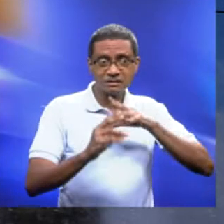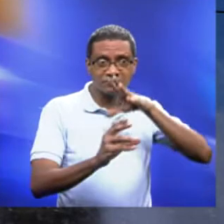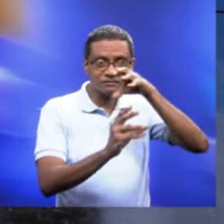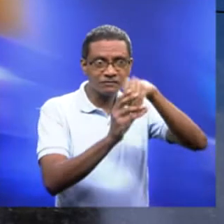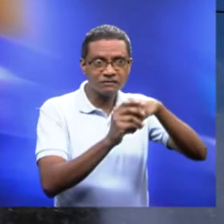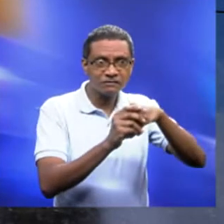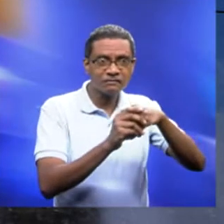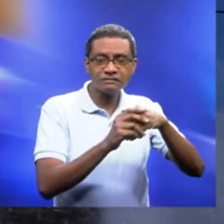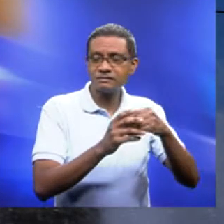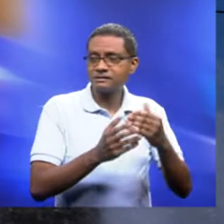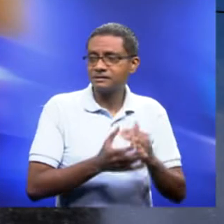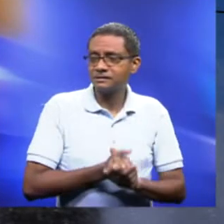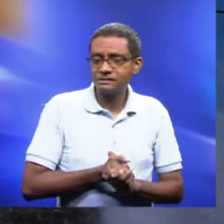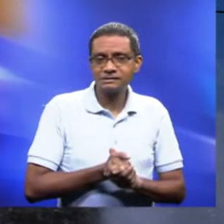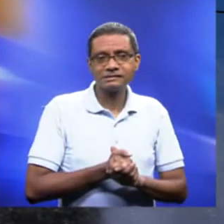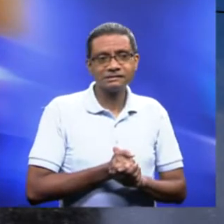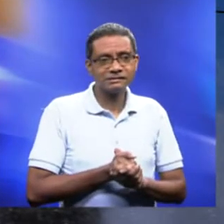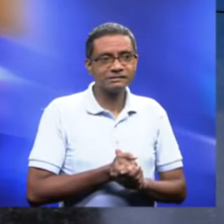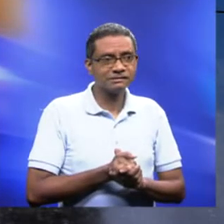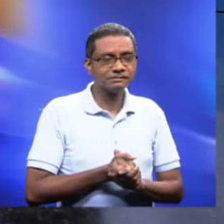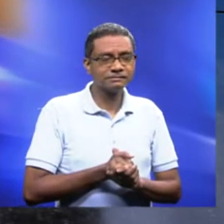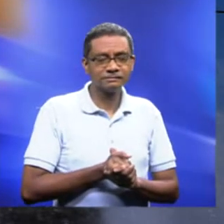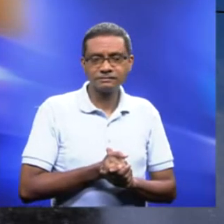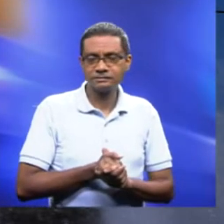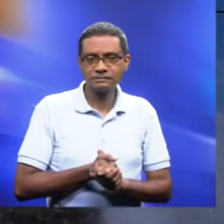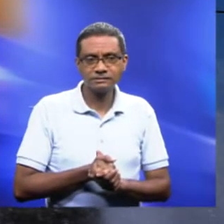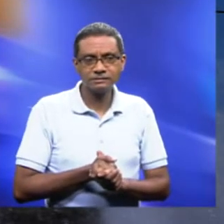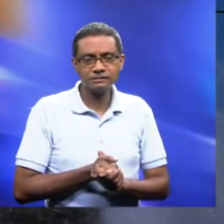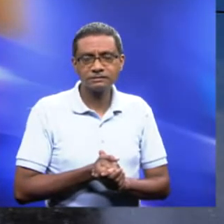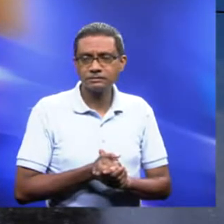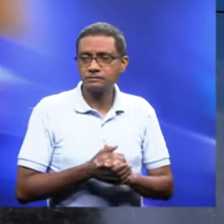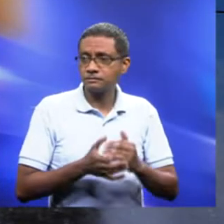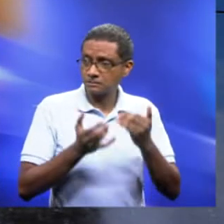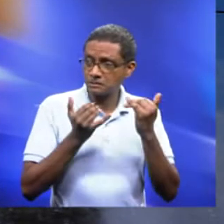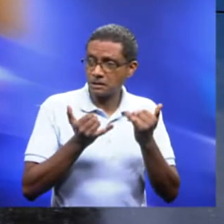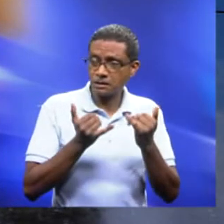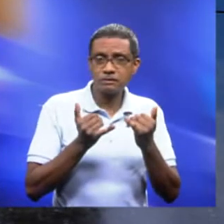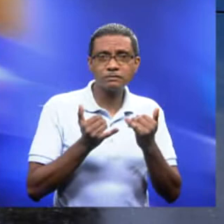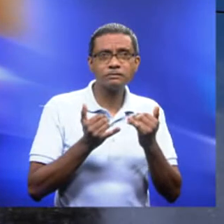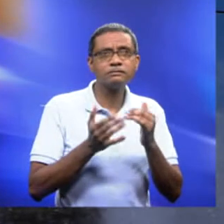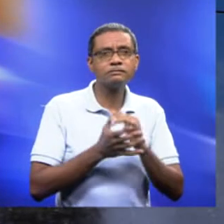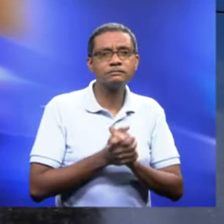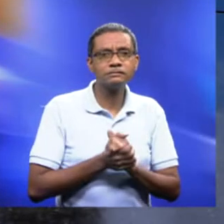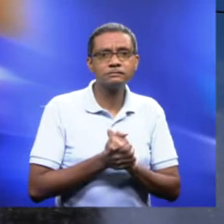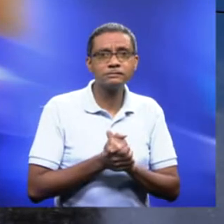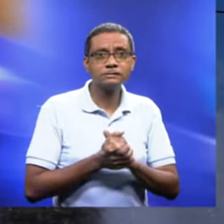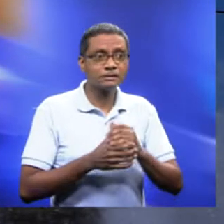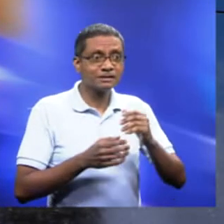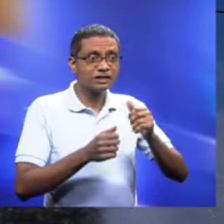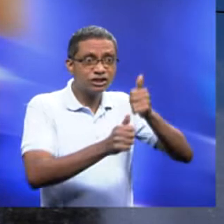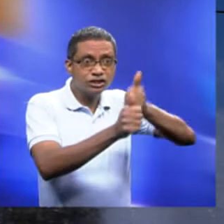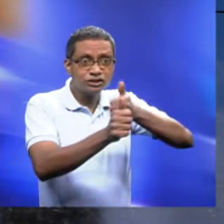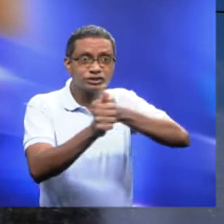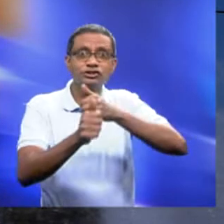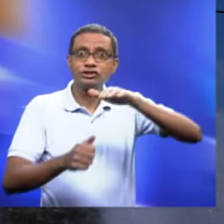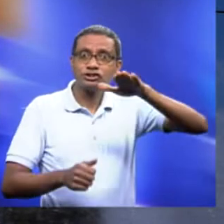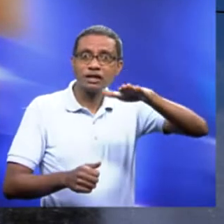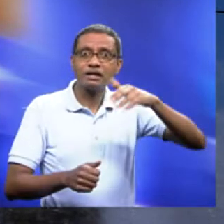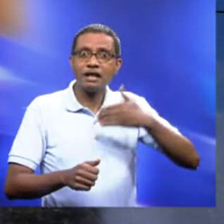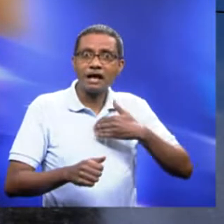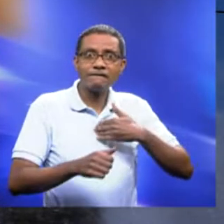forced, and I honestly believe we were heading there anyway, but now placing devices in their hands. Do we